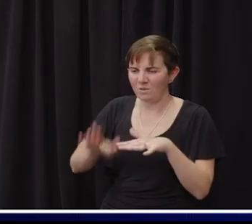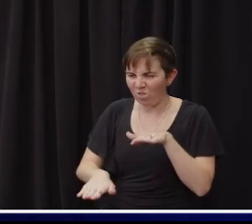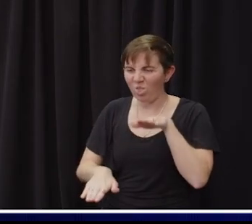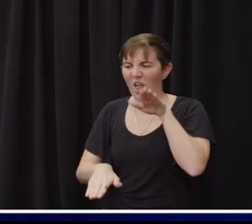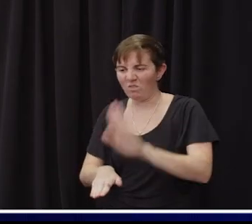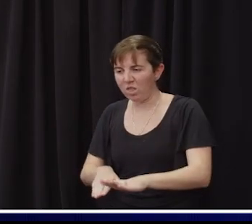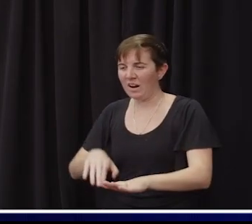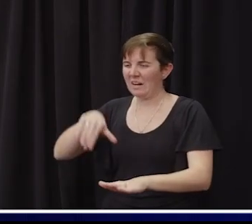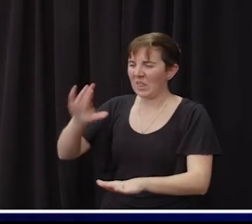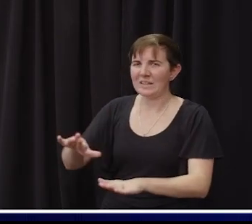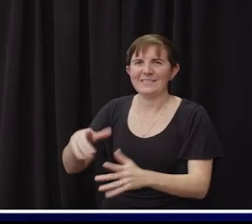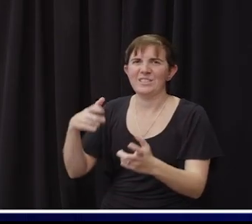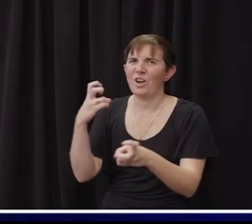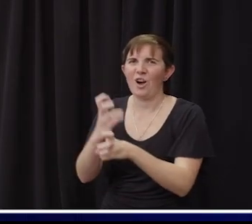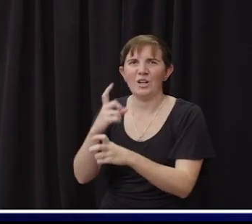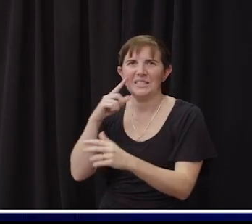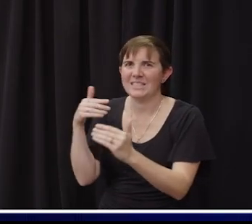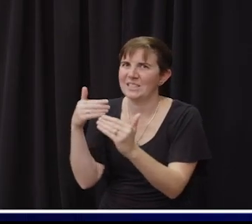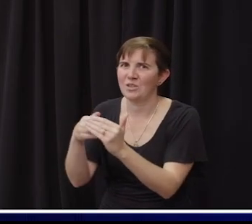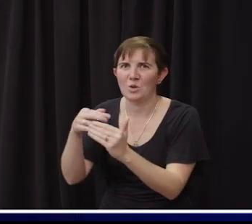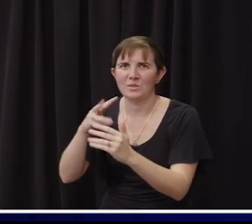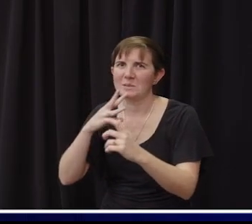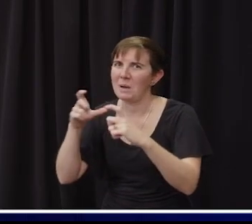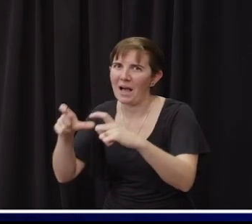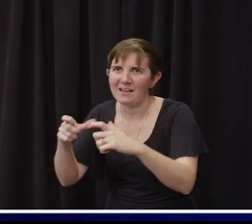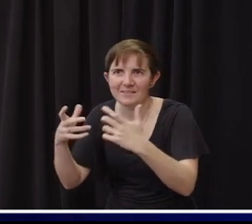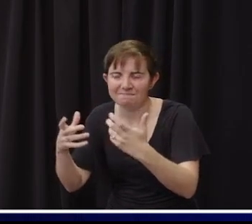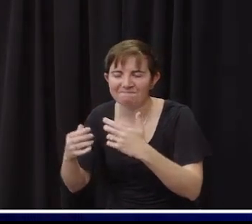and experience the ponds.